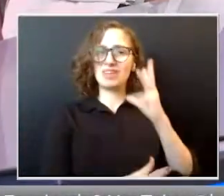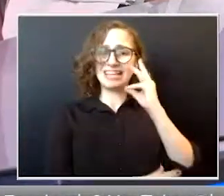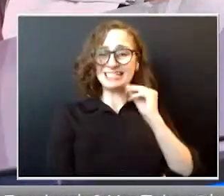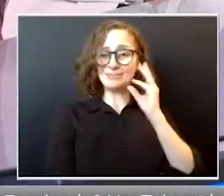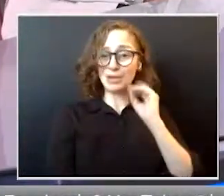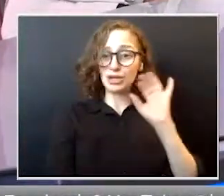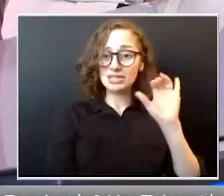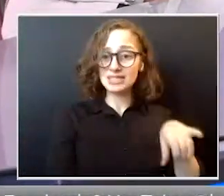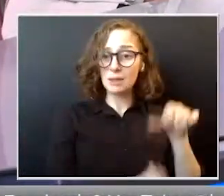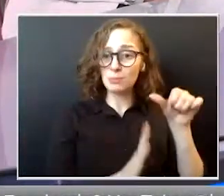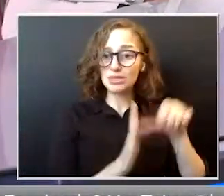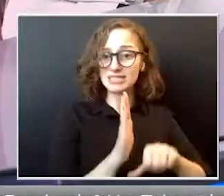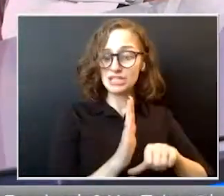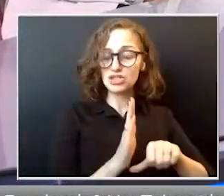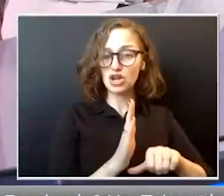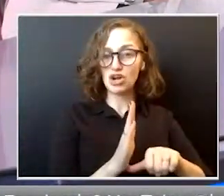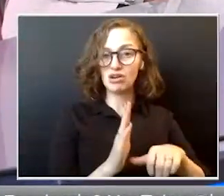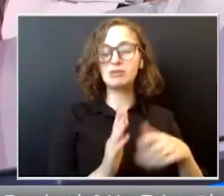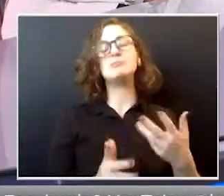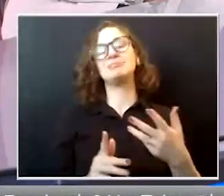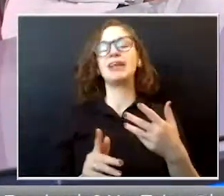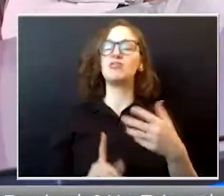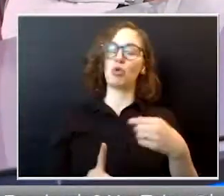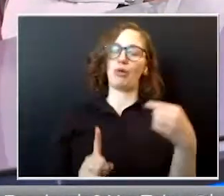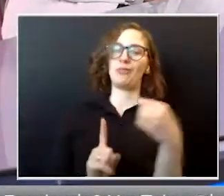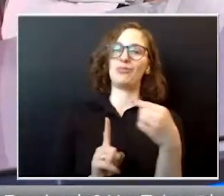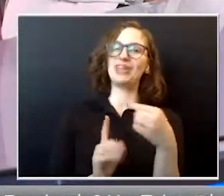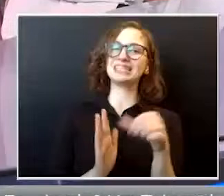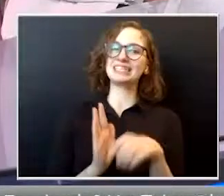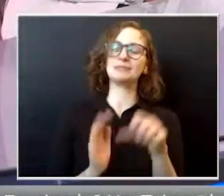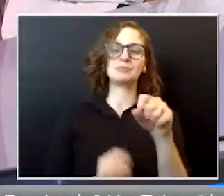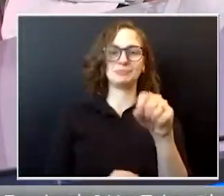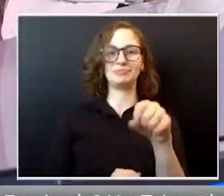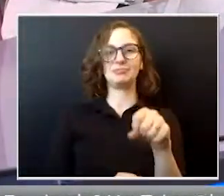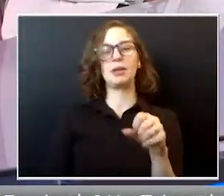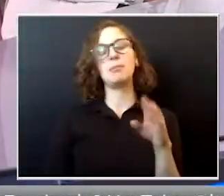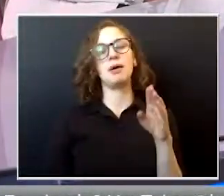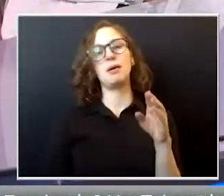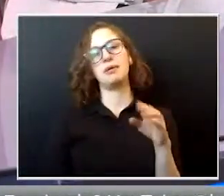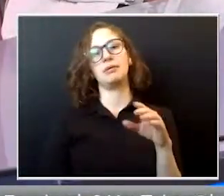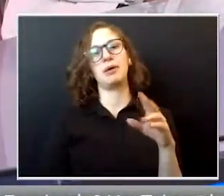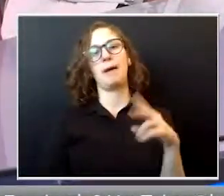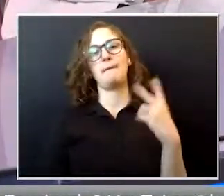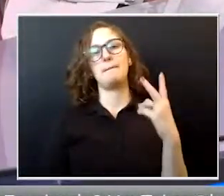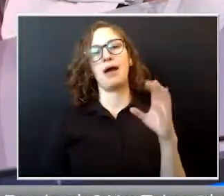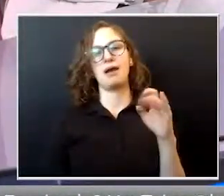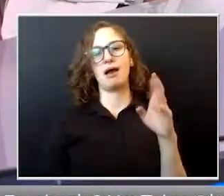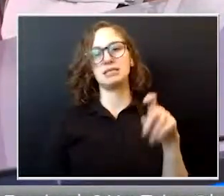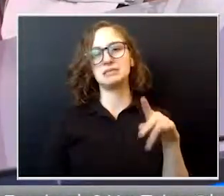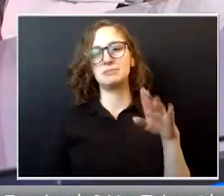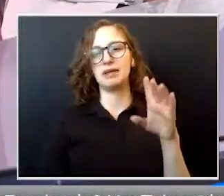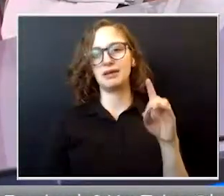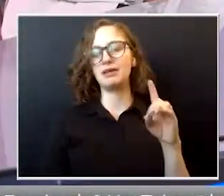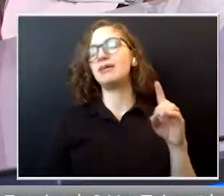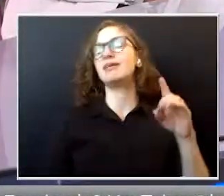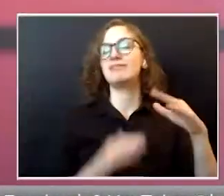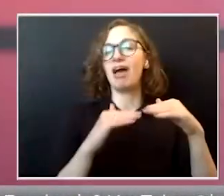this is the bicuspid valves are the most common congenital abnormality that we see. Right.